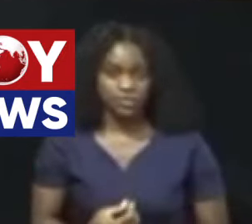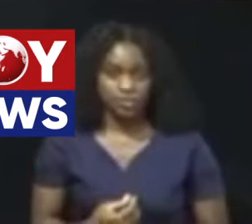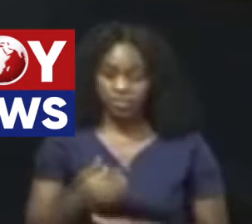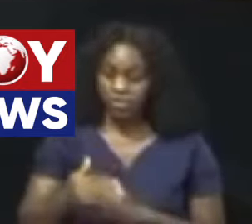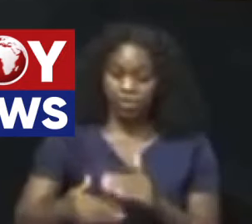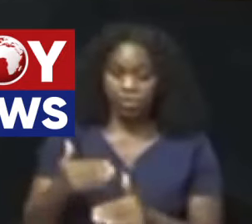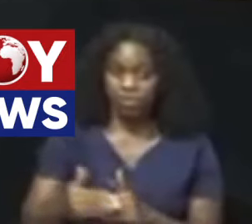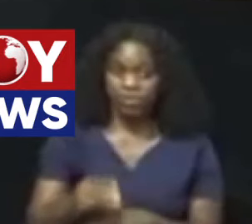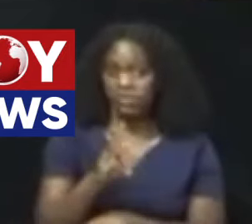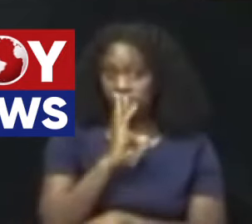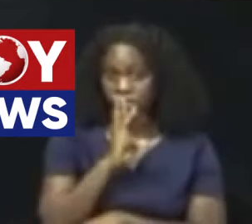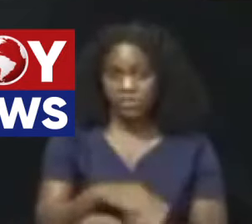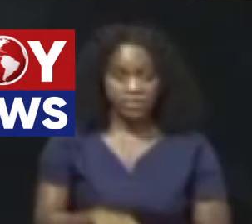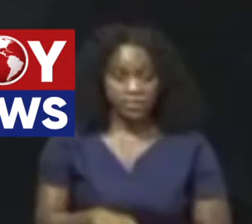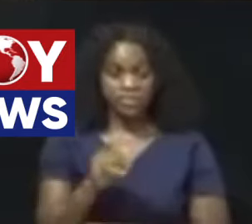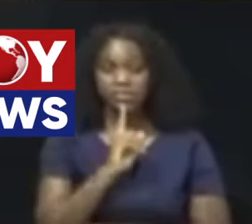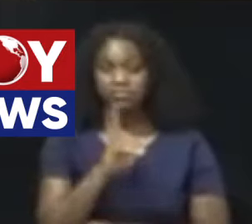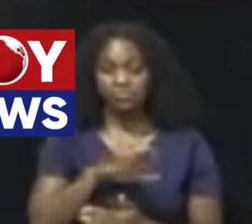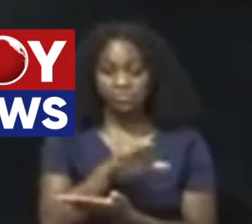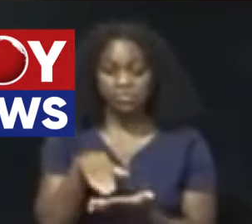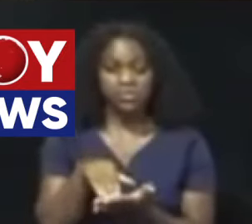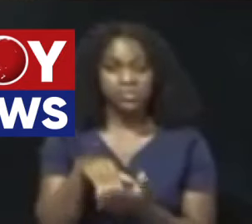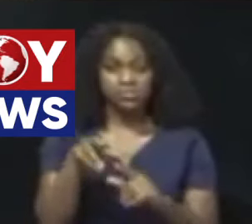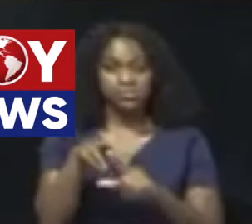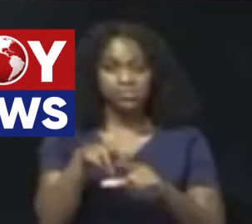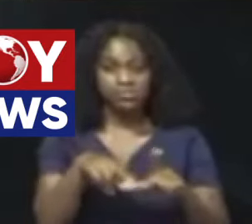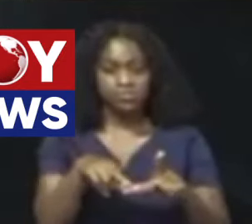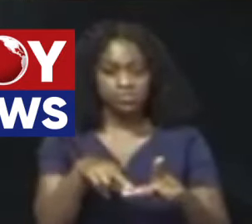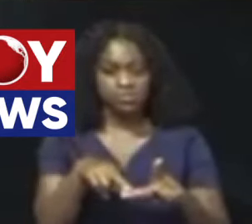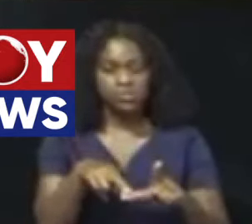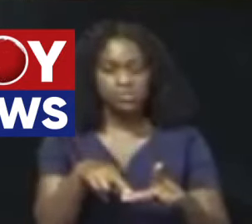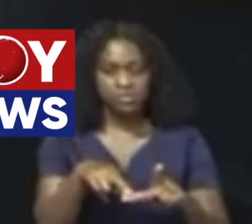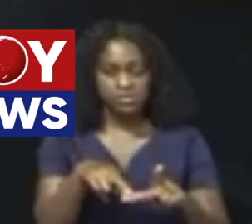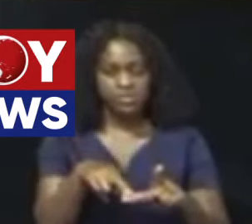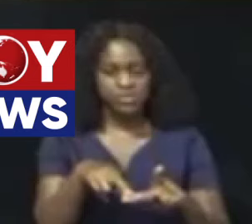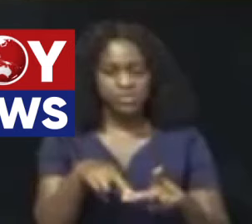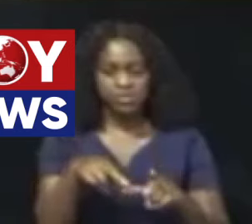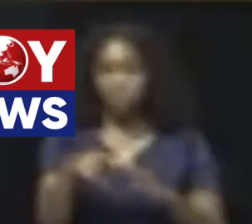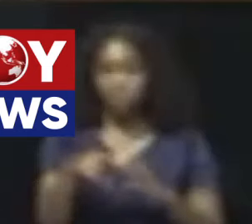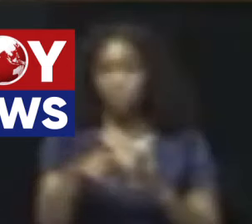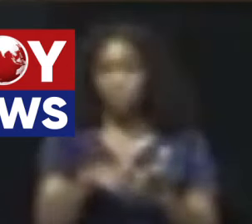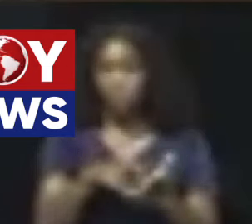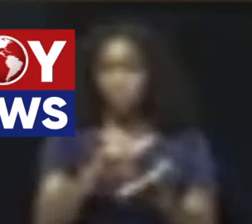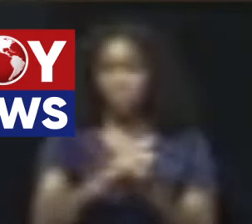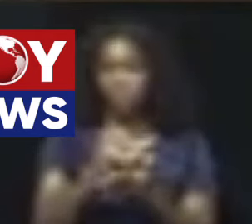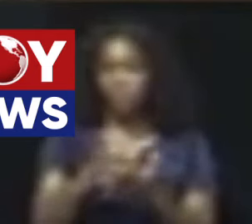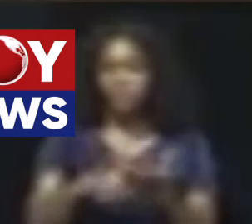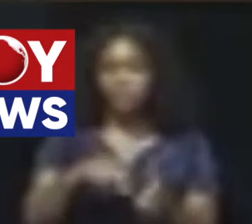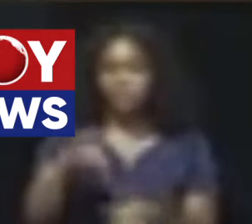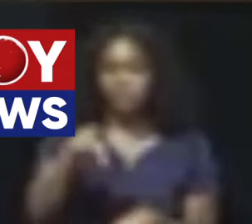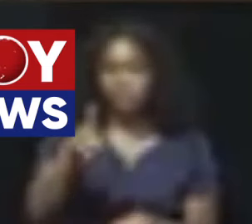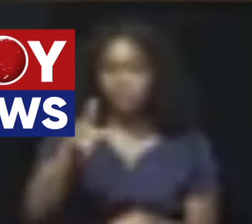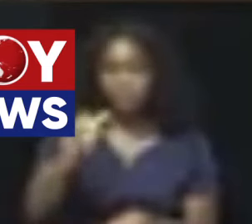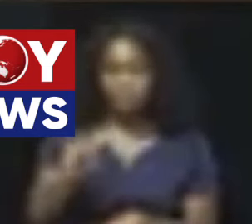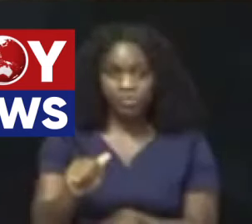very difficult to process water. Indeed, in the central region, Mr. Speaker, they report that